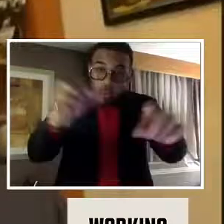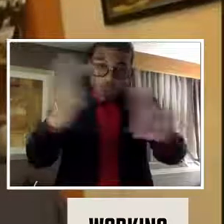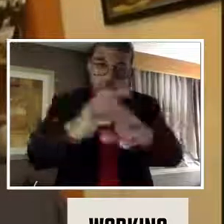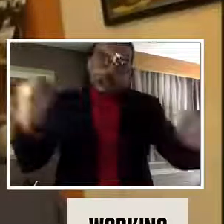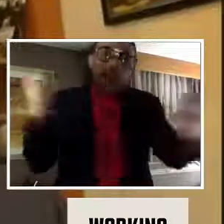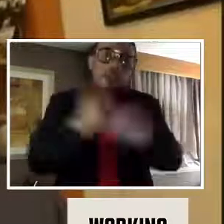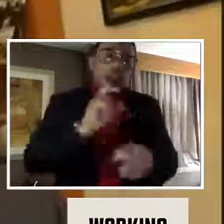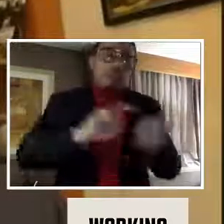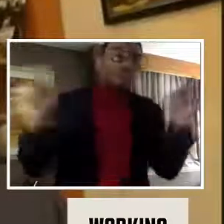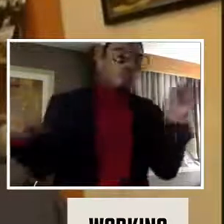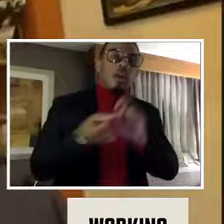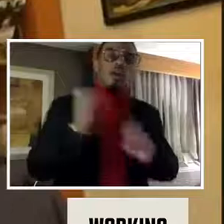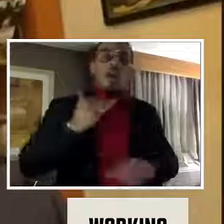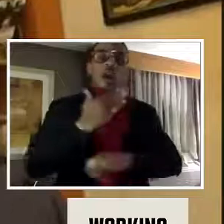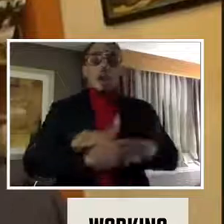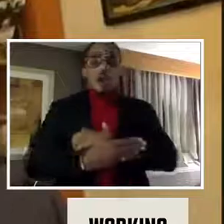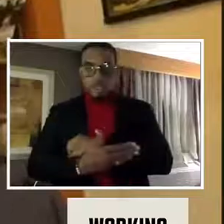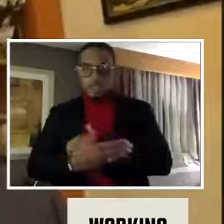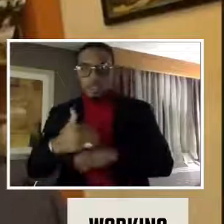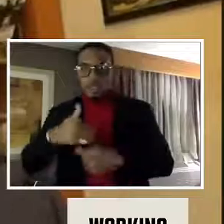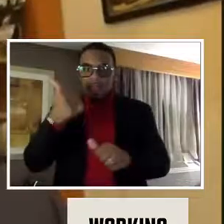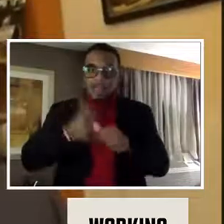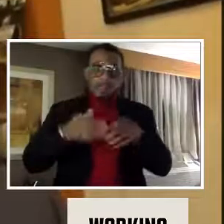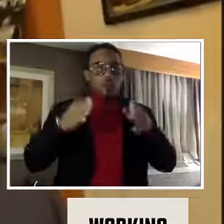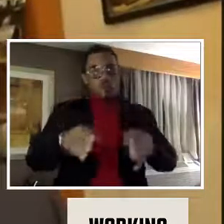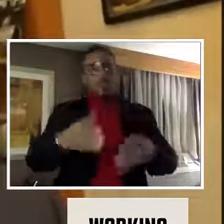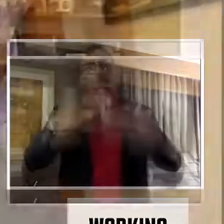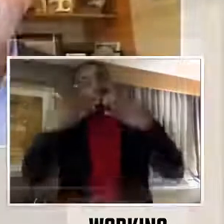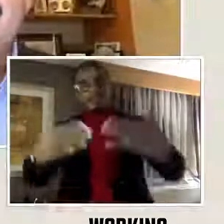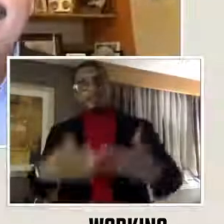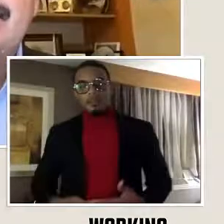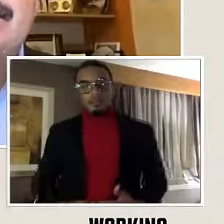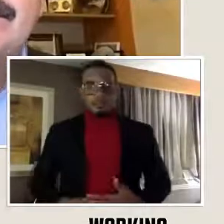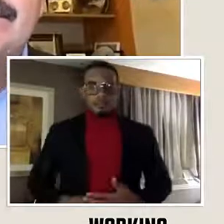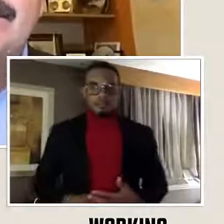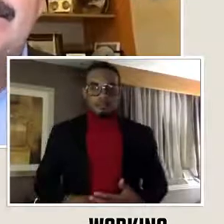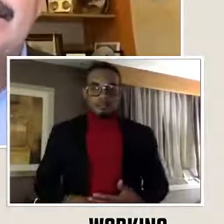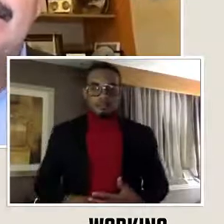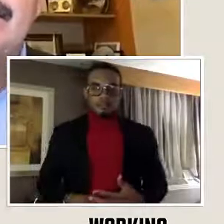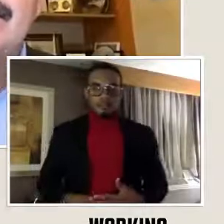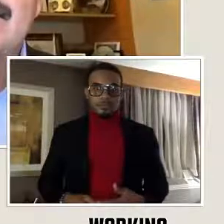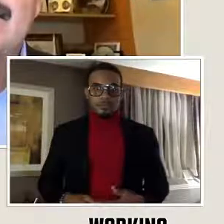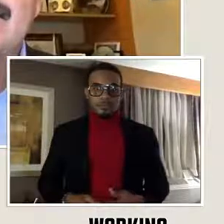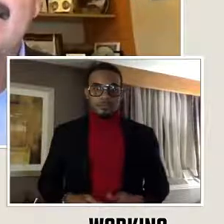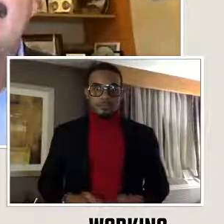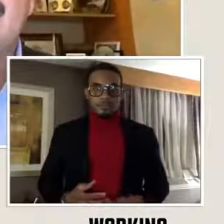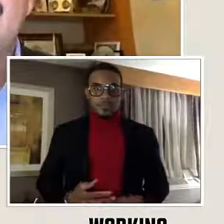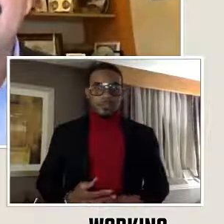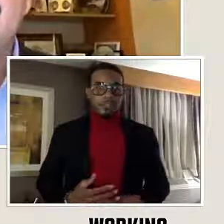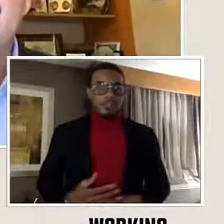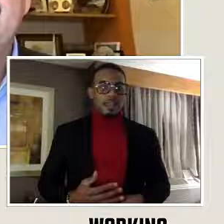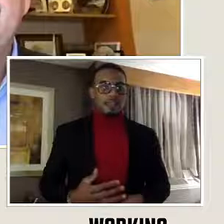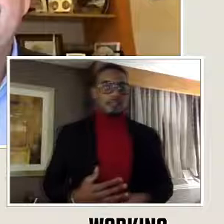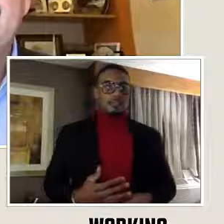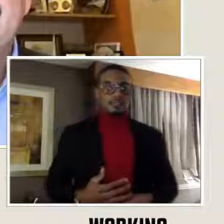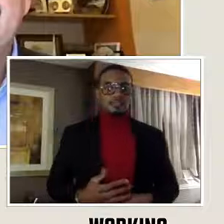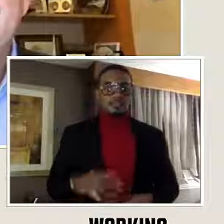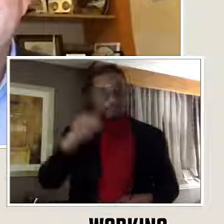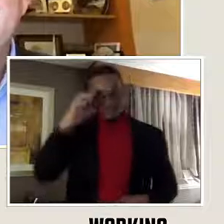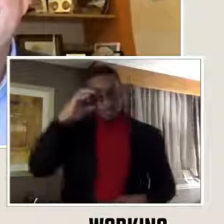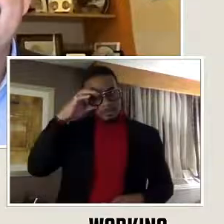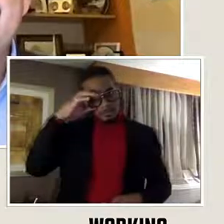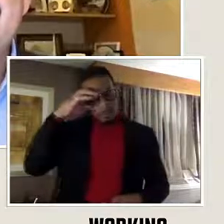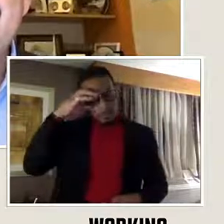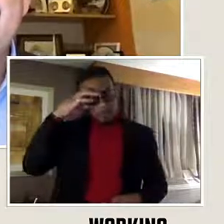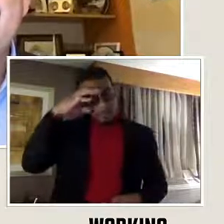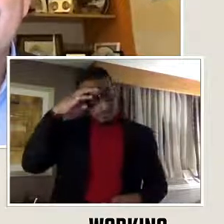fight to transform our country in every way. Thank you. Thank you. Go ahead, Representative Garcia.